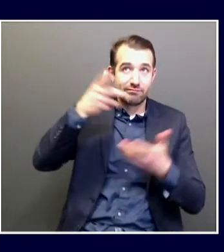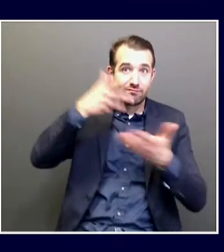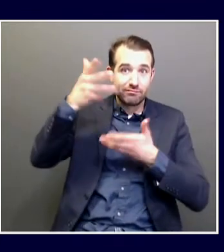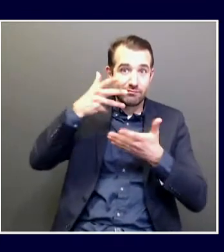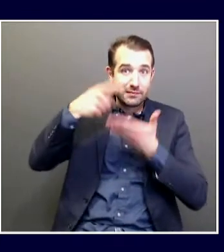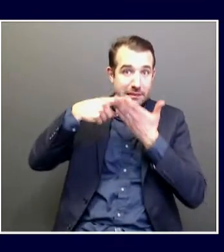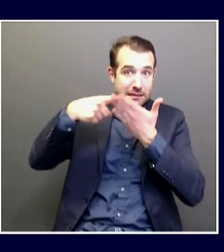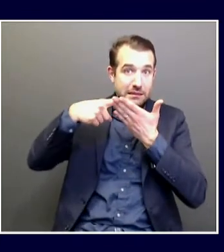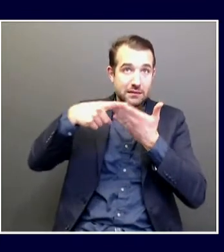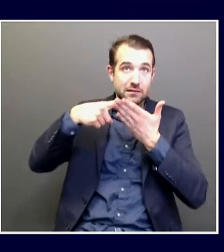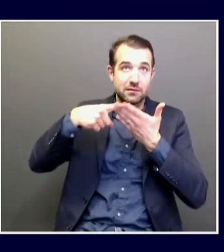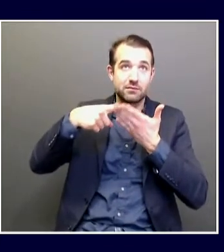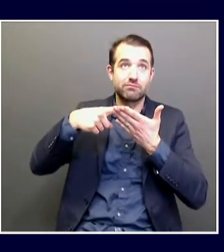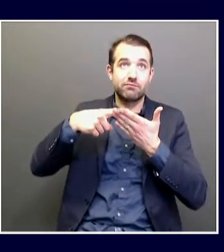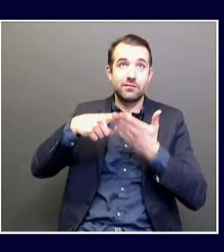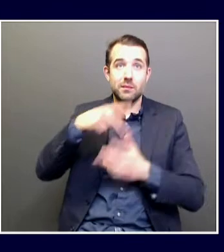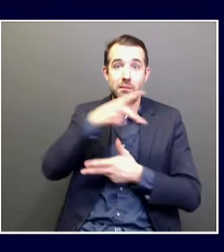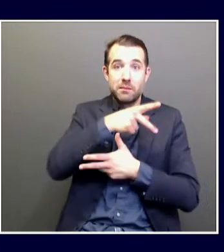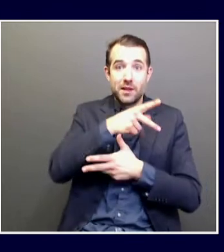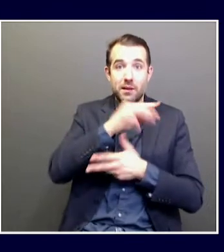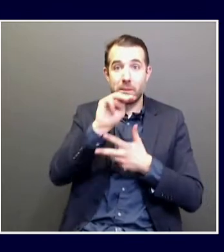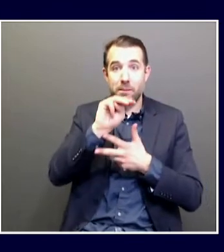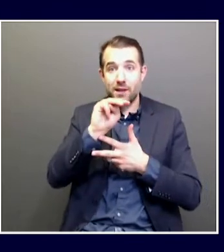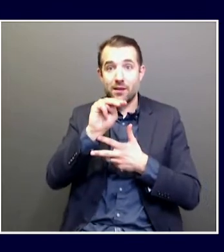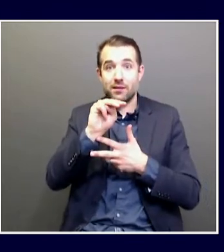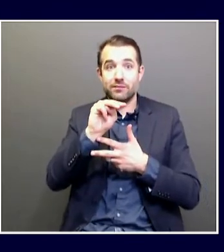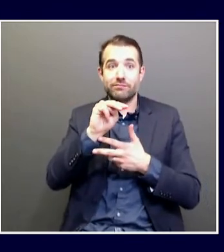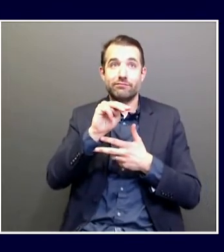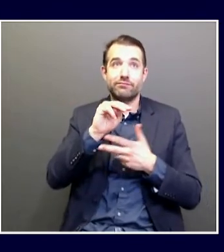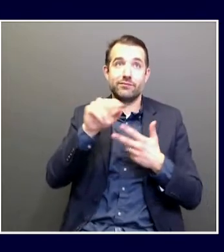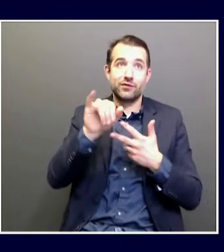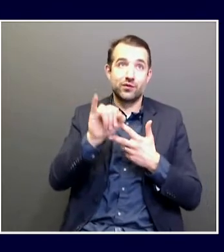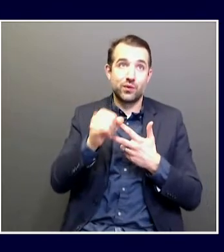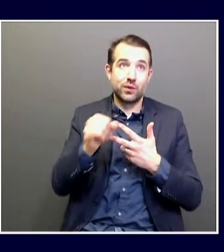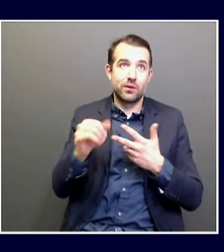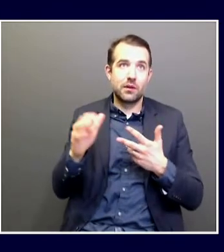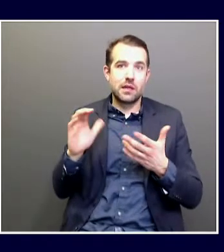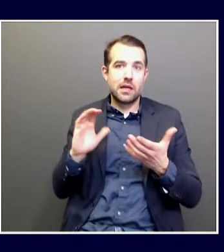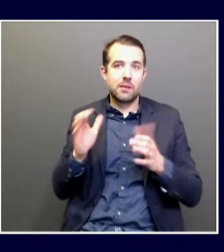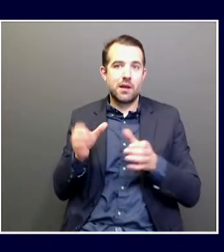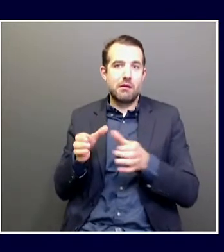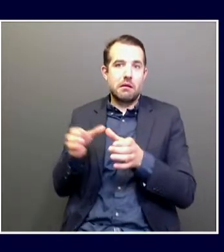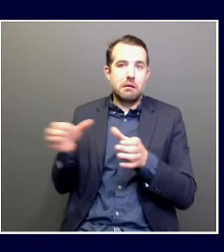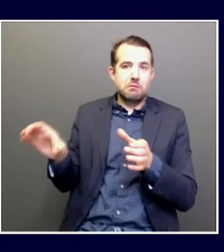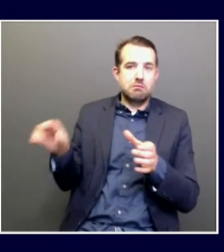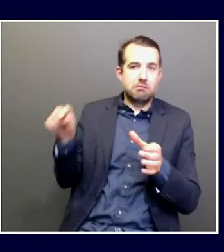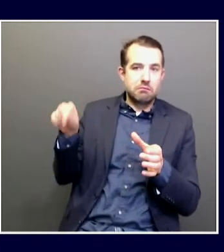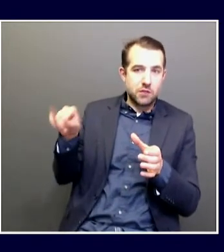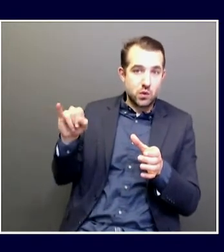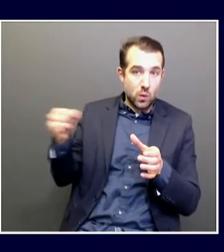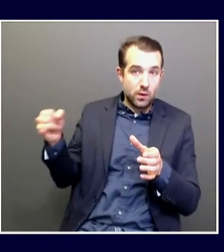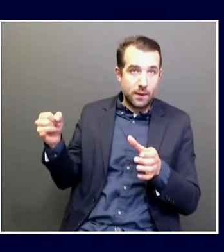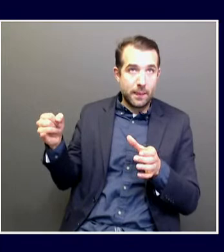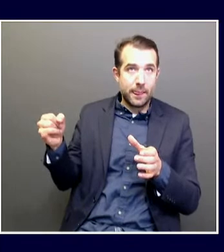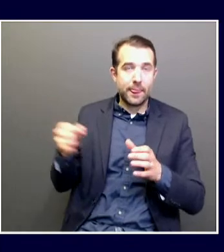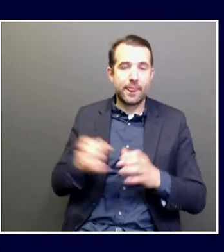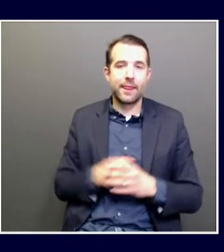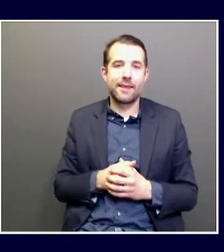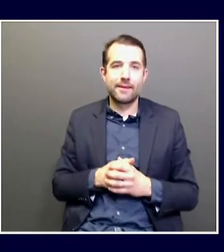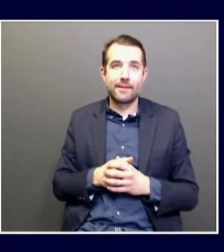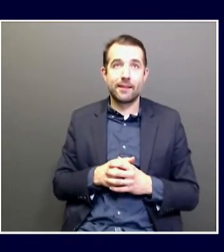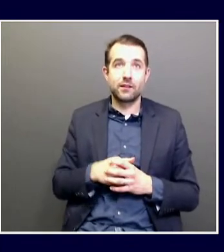Moderna vaccines relative to the J&J vaccine. And what they found, also taking into account some rare side effects